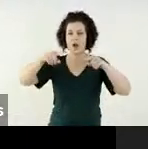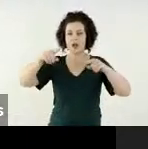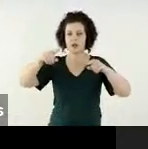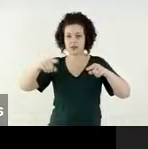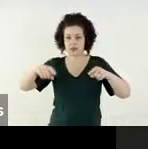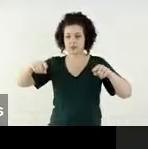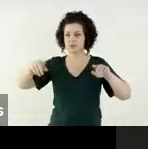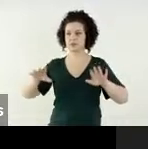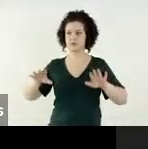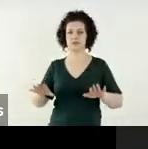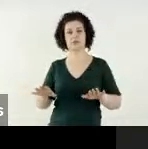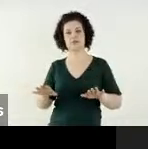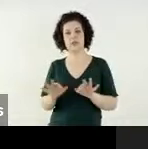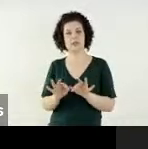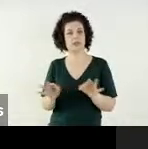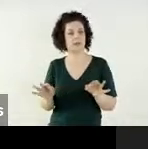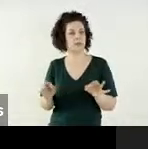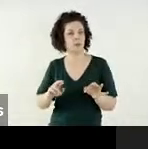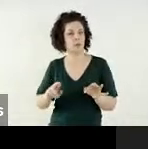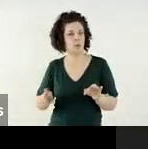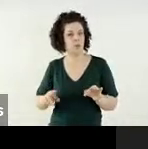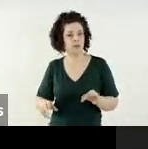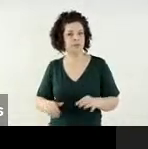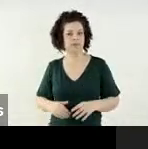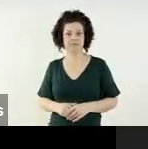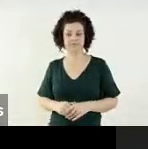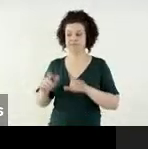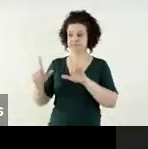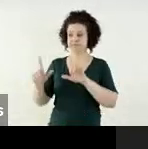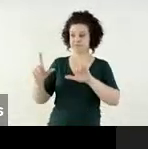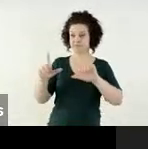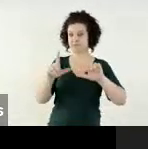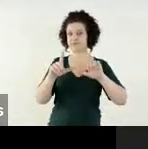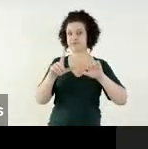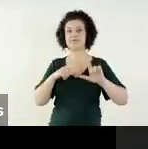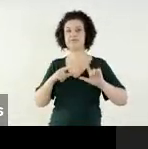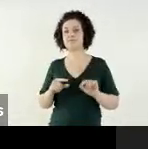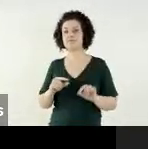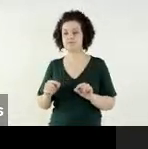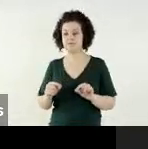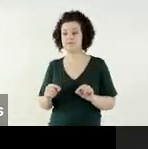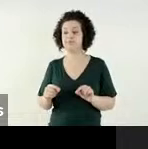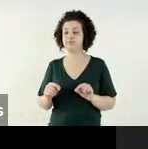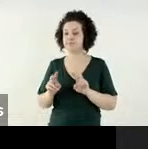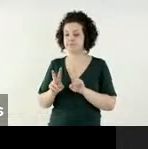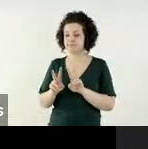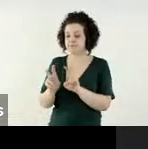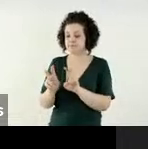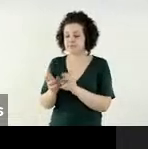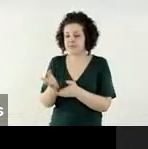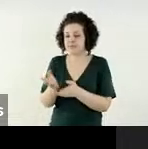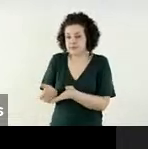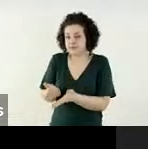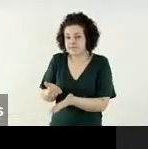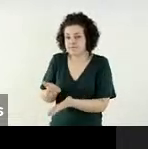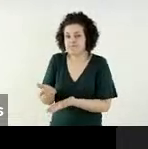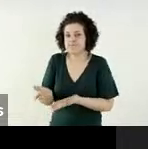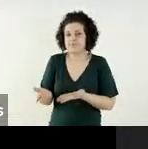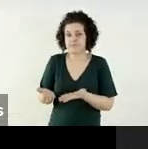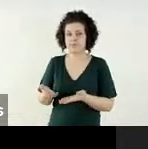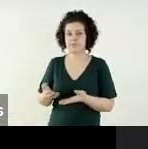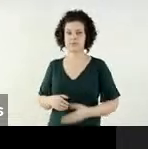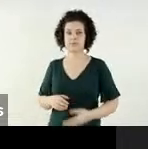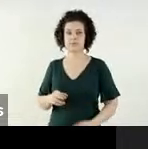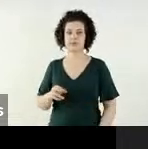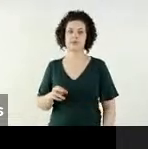These photographs, I think, too, deal in something that bell hooks, the great American, you know,